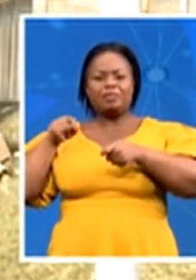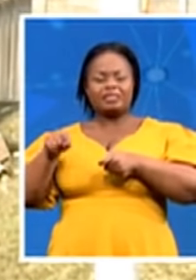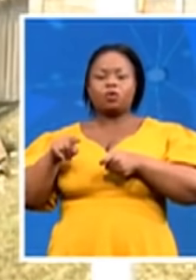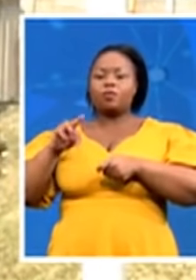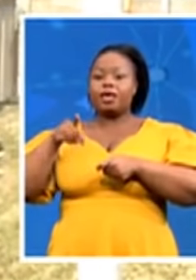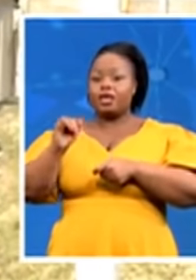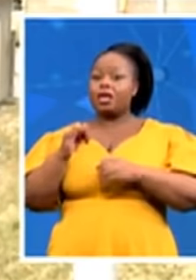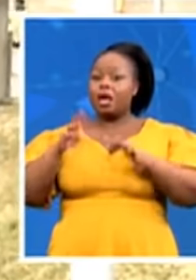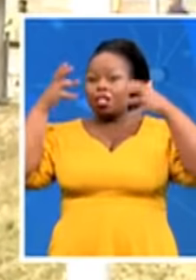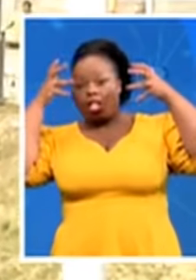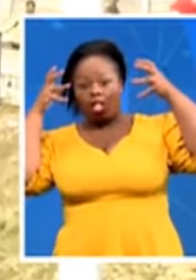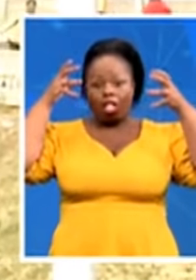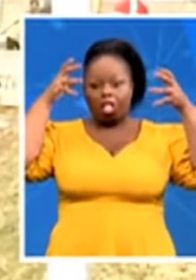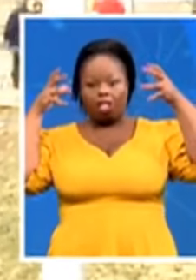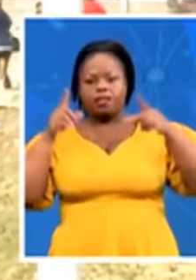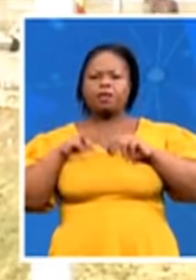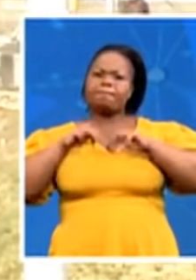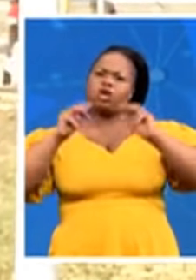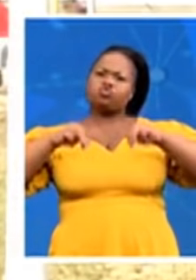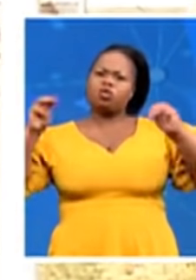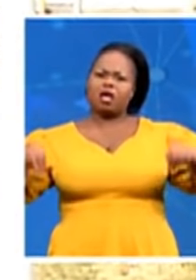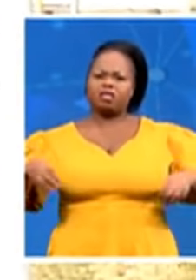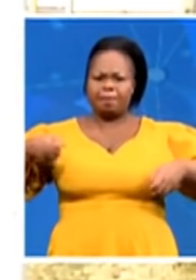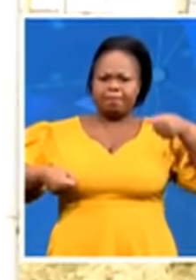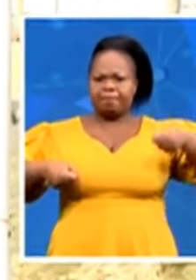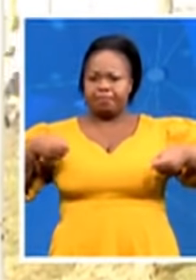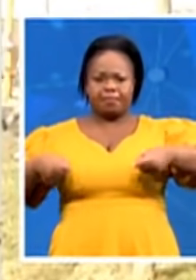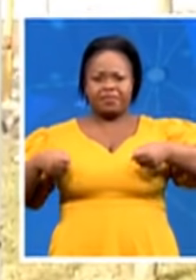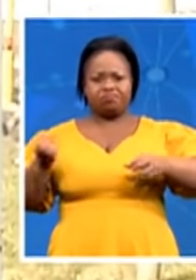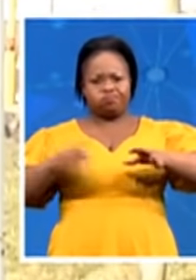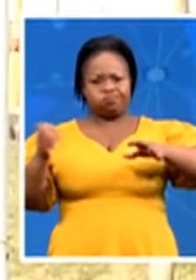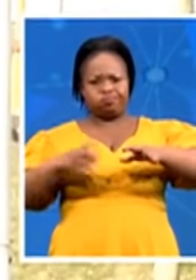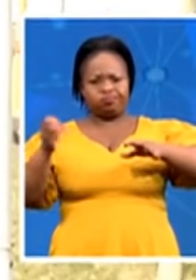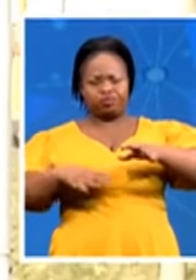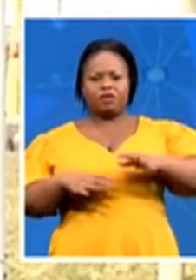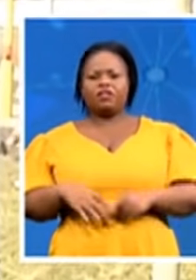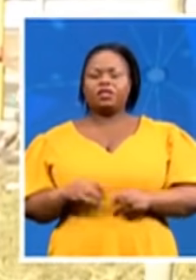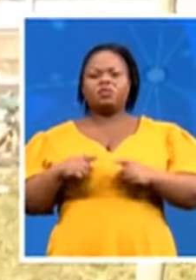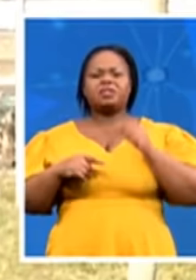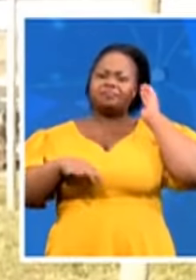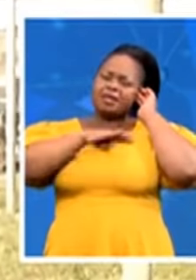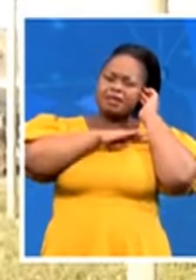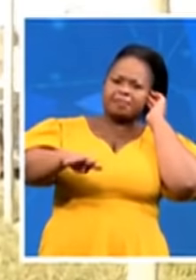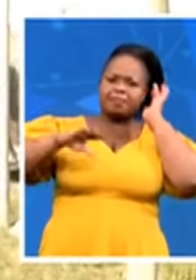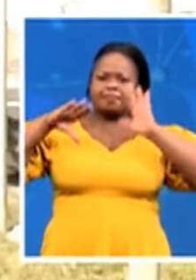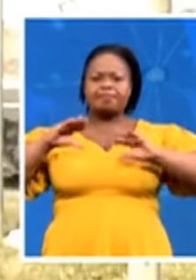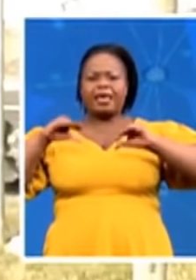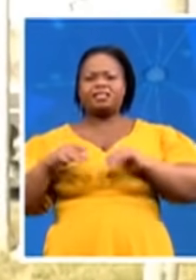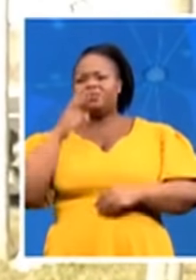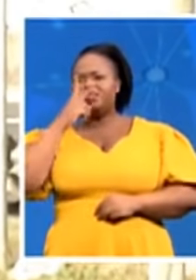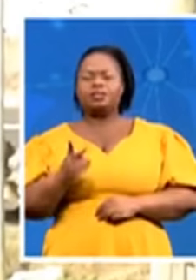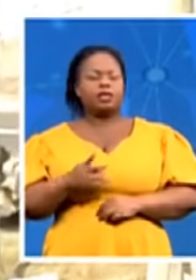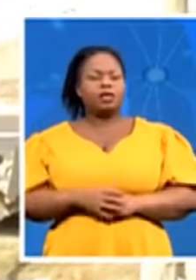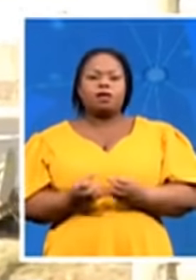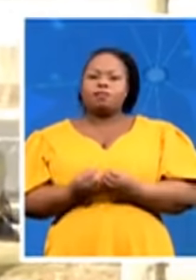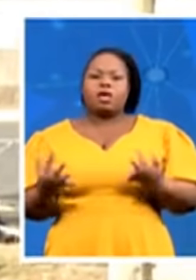McDonald's boxes filled with patties. We've seen beds. We've also seen a lot of mechanical wear, most